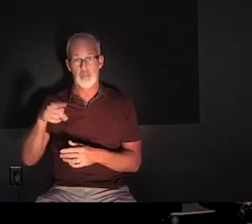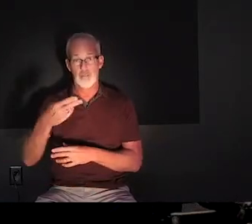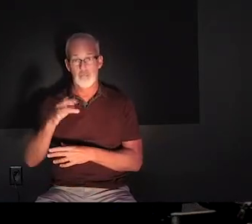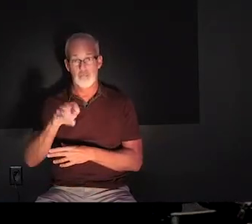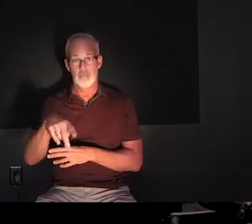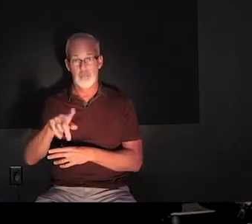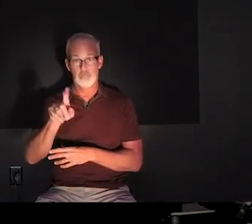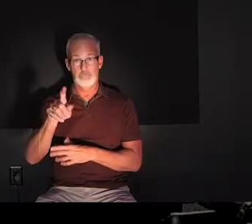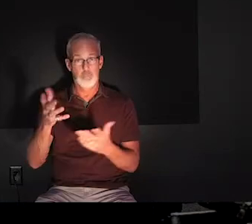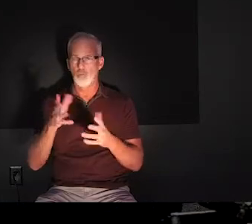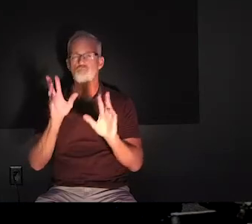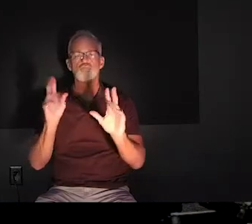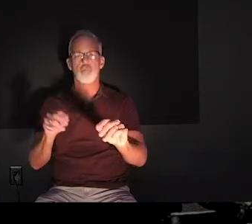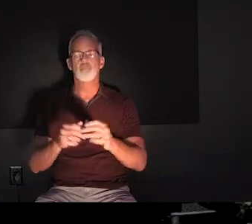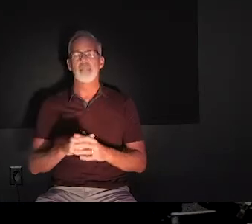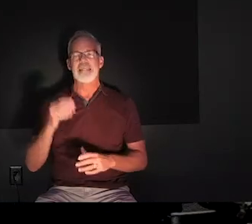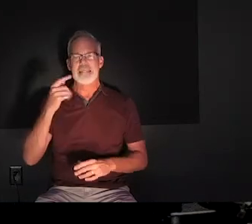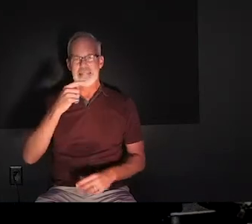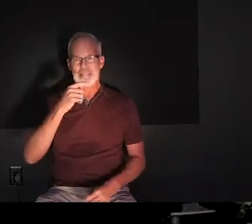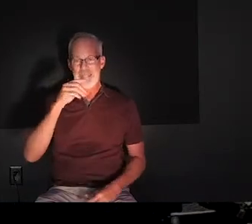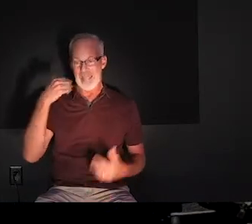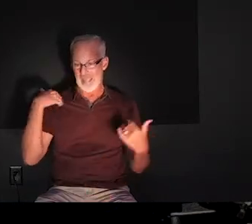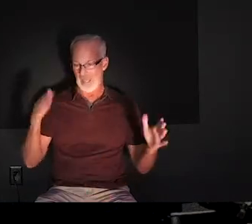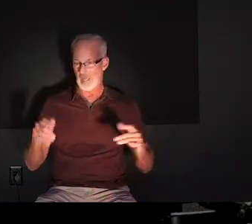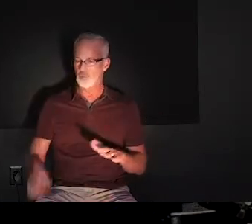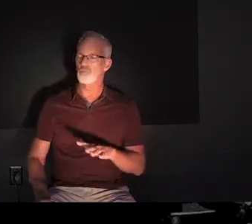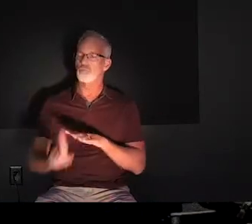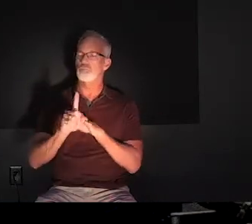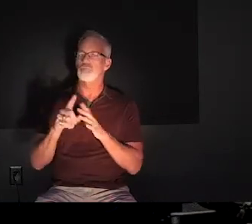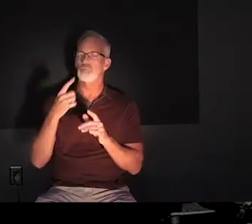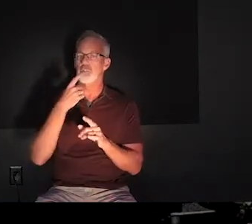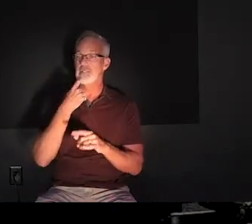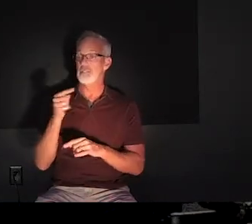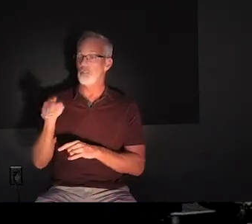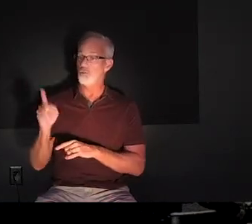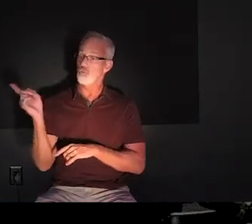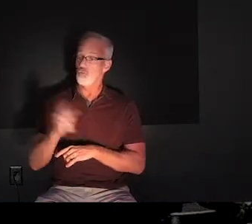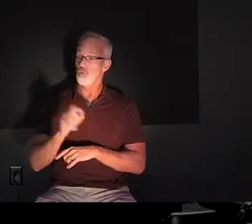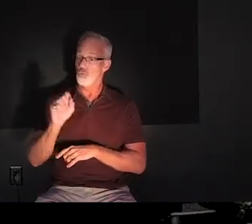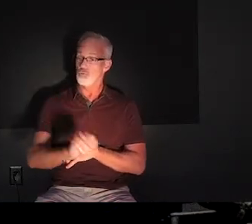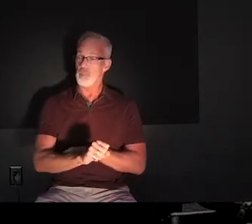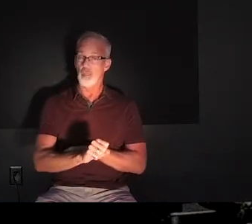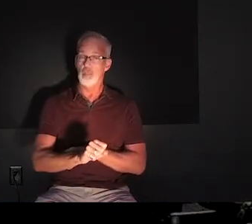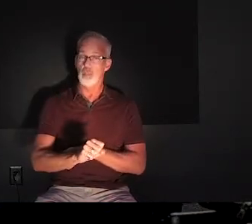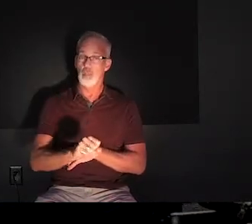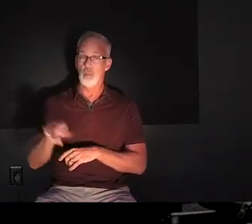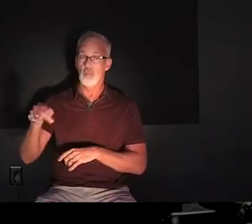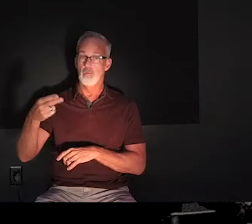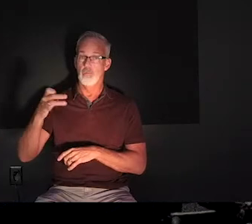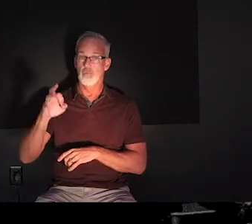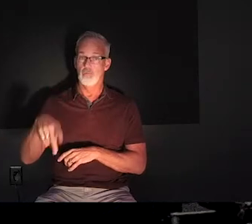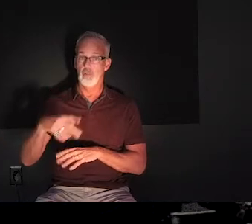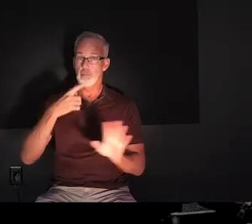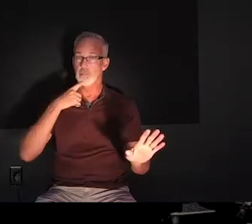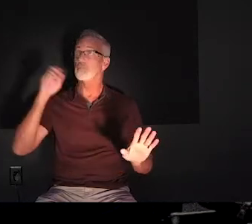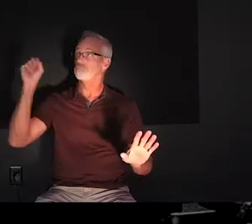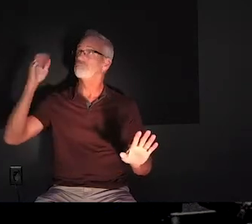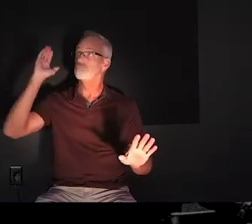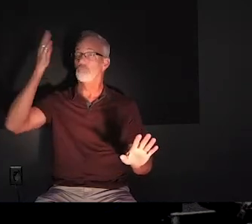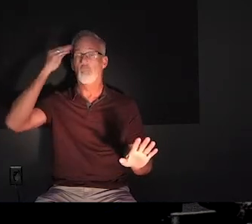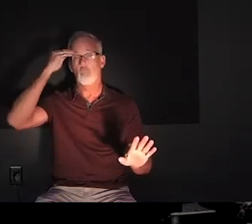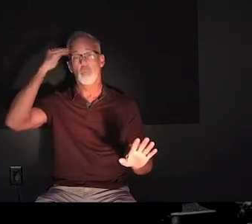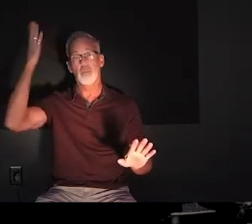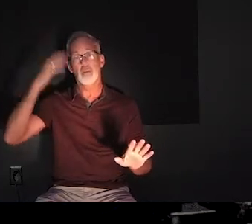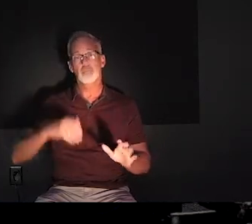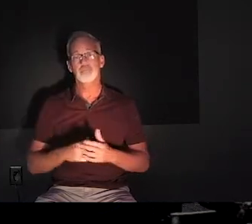An angel spoke to Philip. But Philip's yes was already on the table. So look what it says in